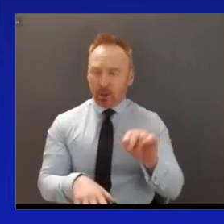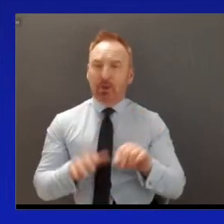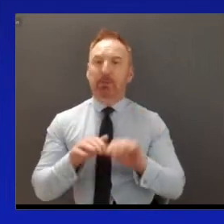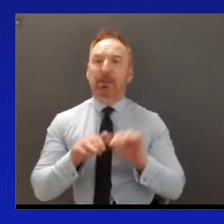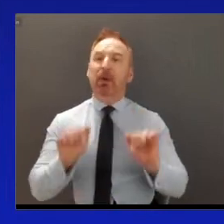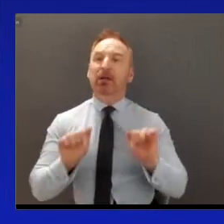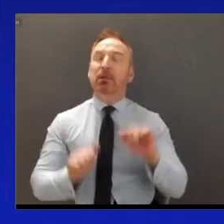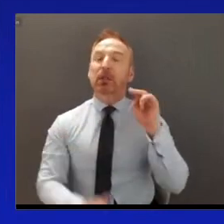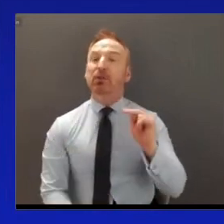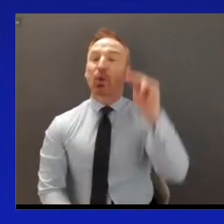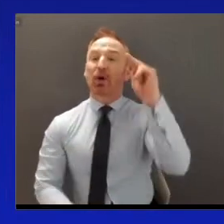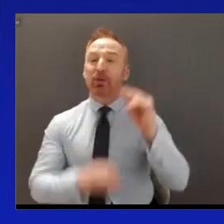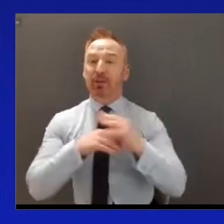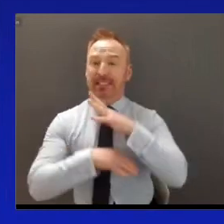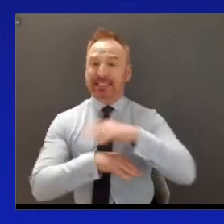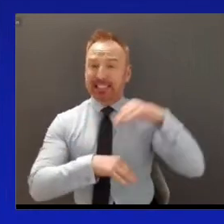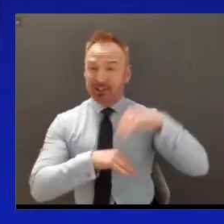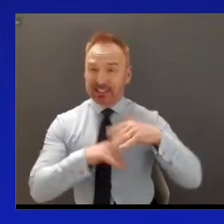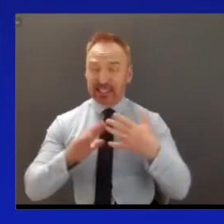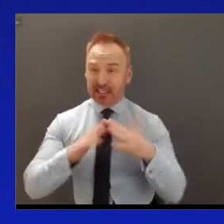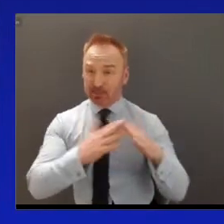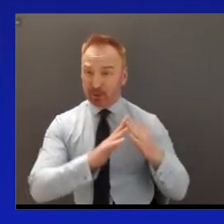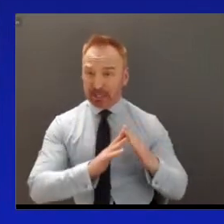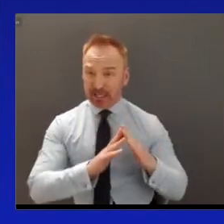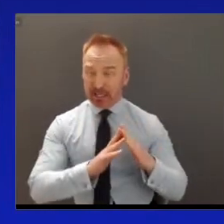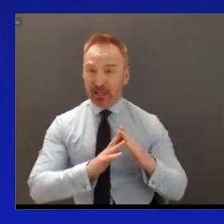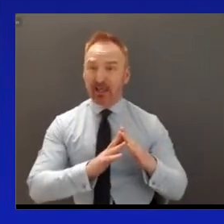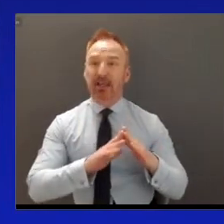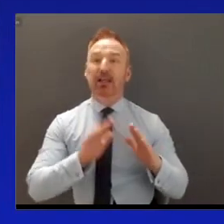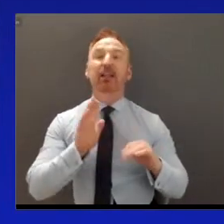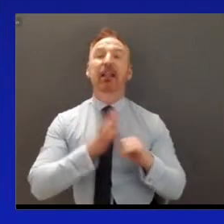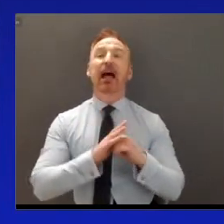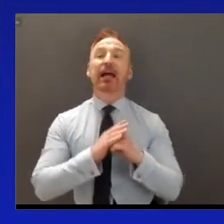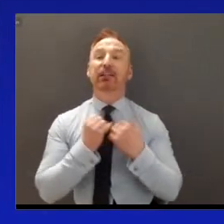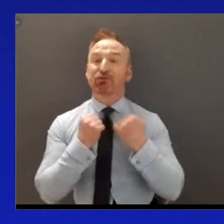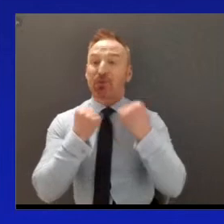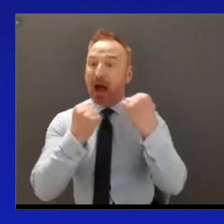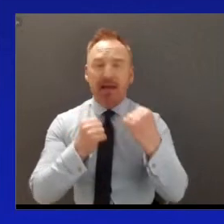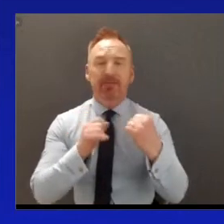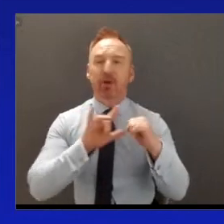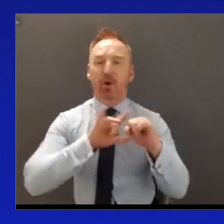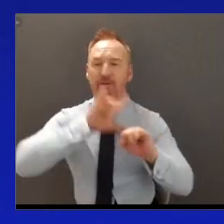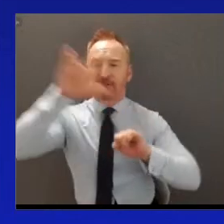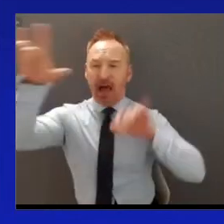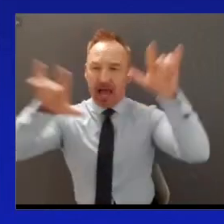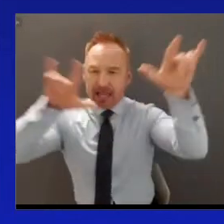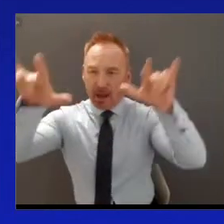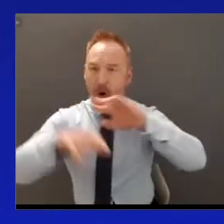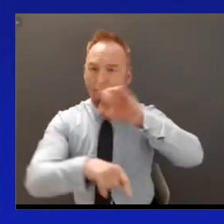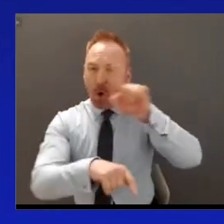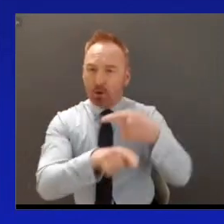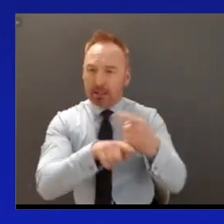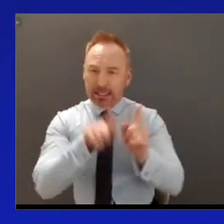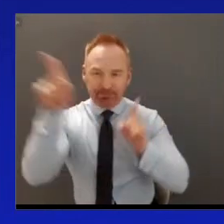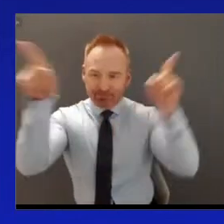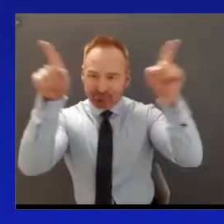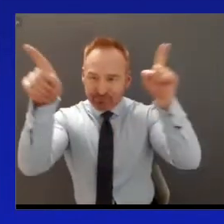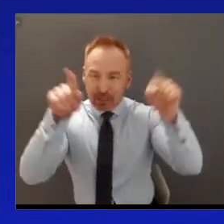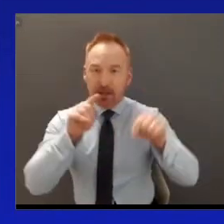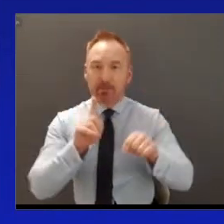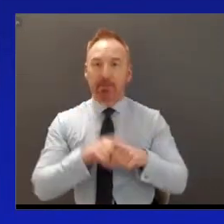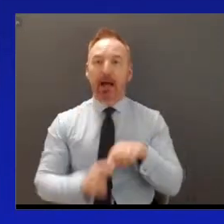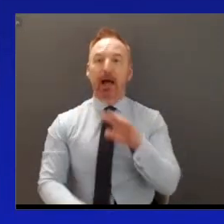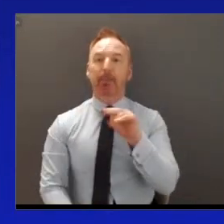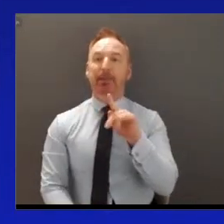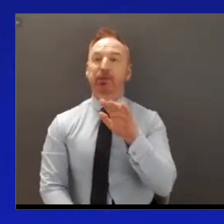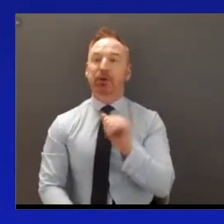That's where it's gone now. We don't expect to see any large amounts of Moderna arriving in Canada till later into March, I believe